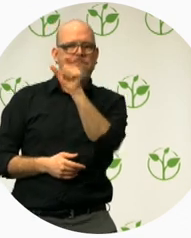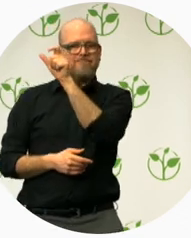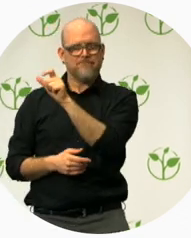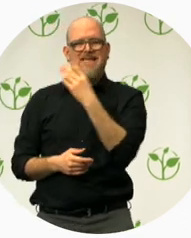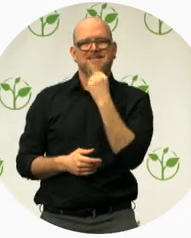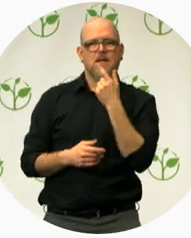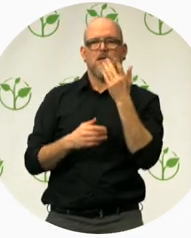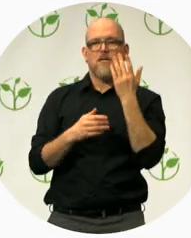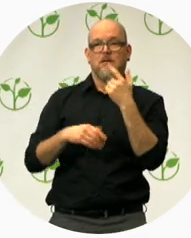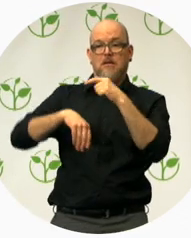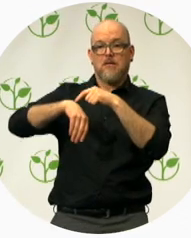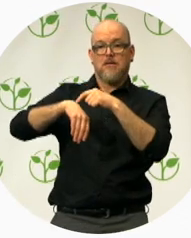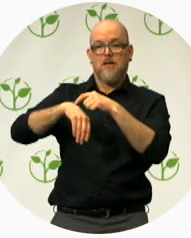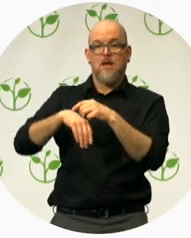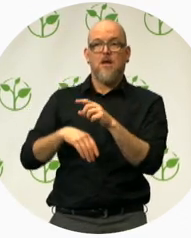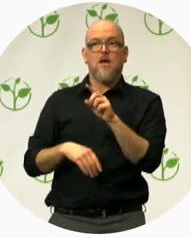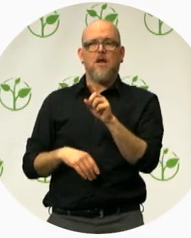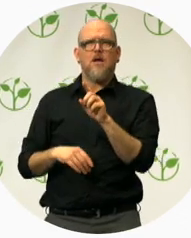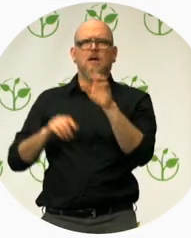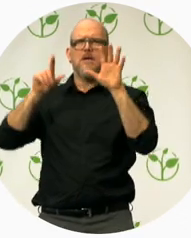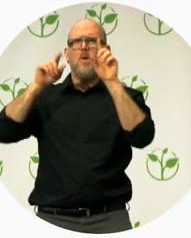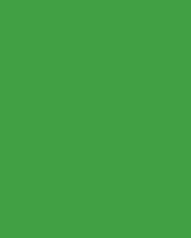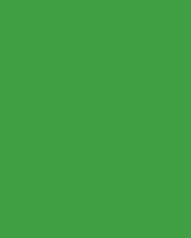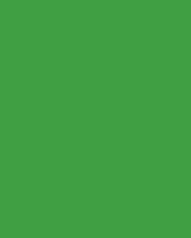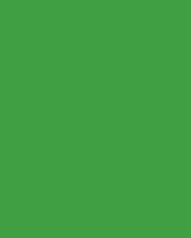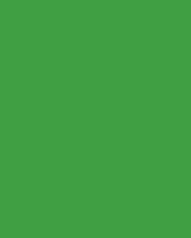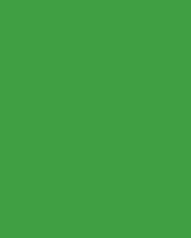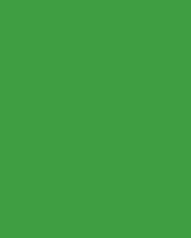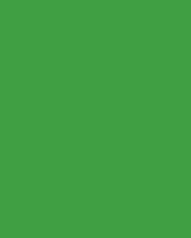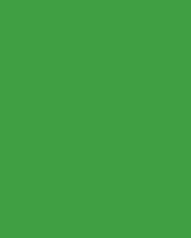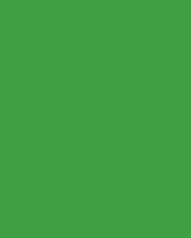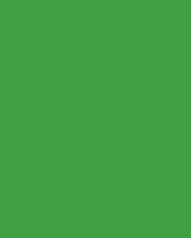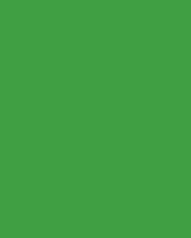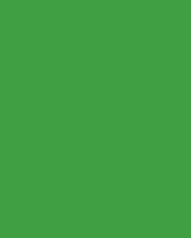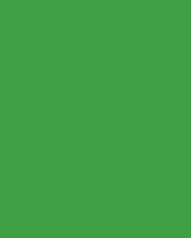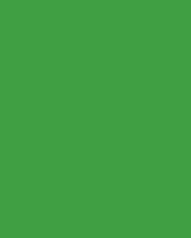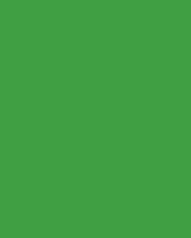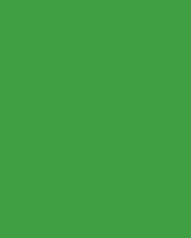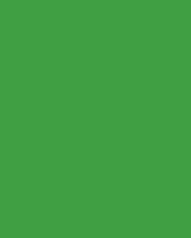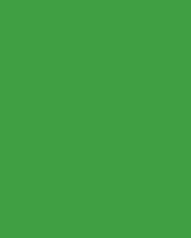Yeah.